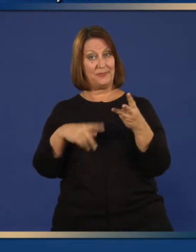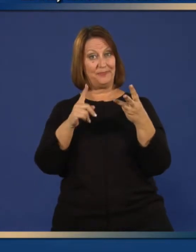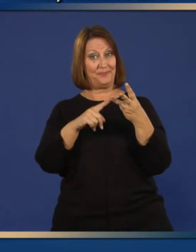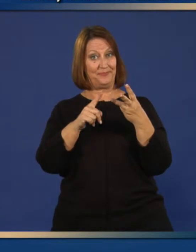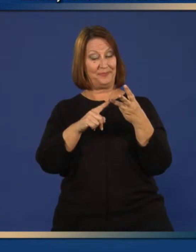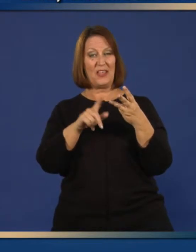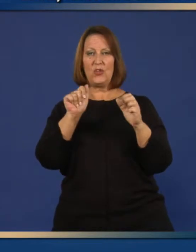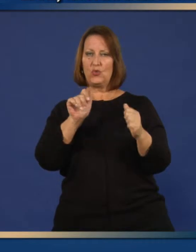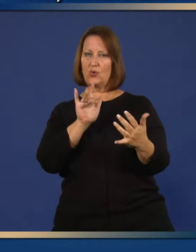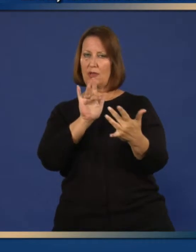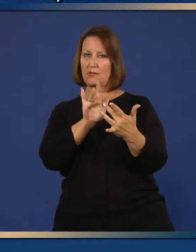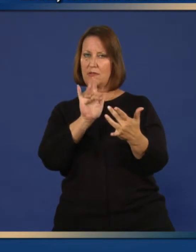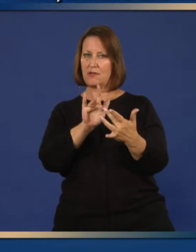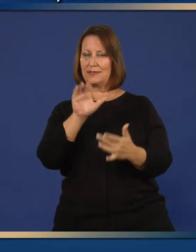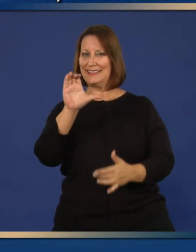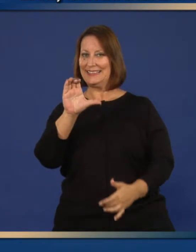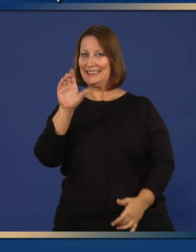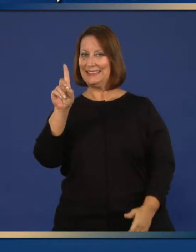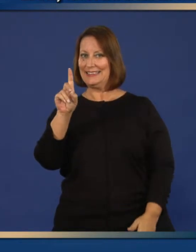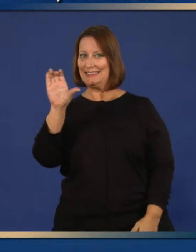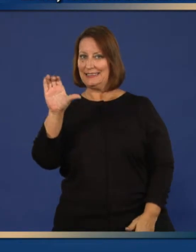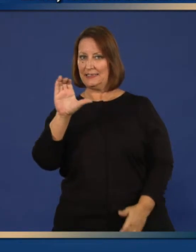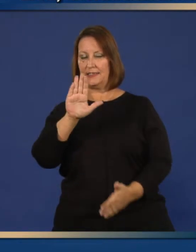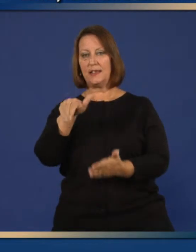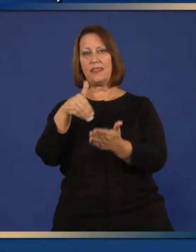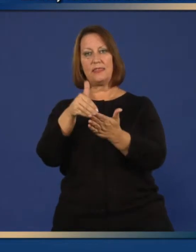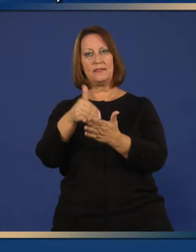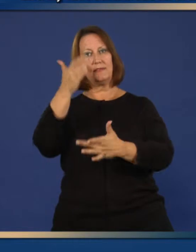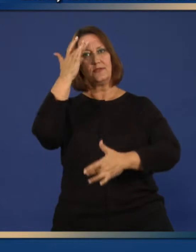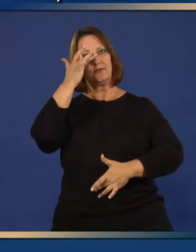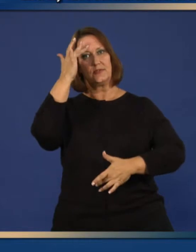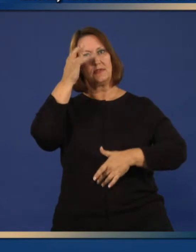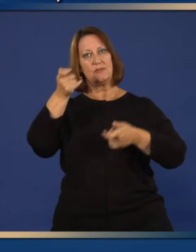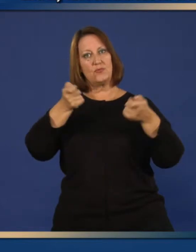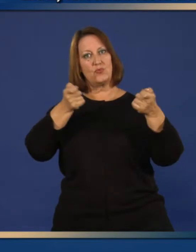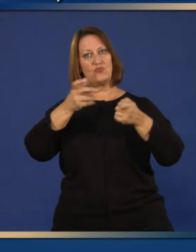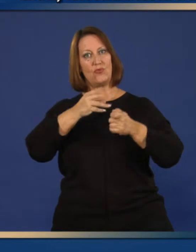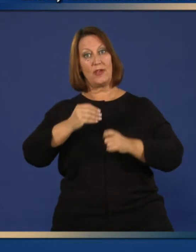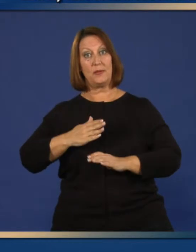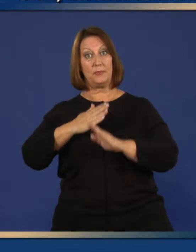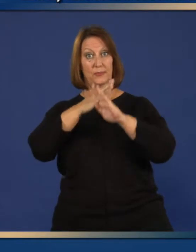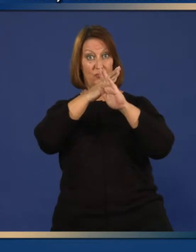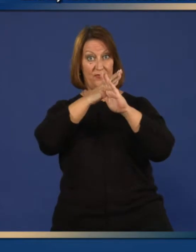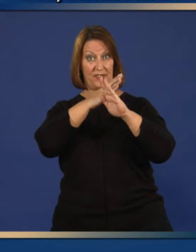Contact the Centers for Disease Control and Prevention, CDC.